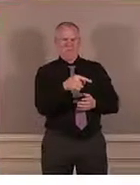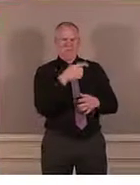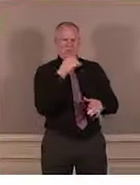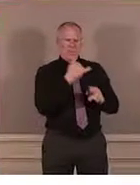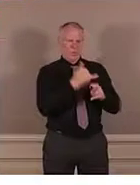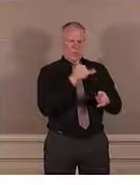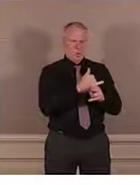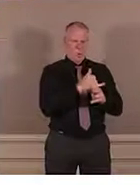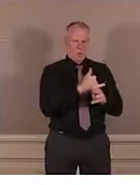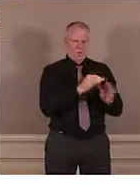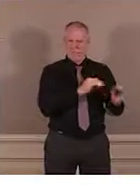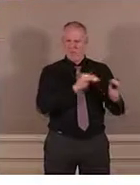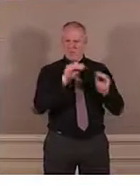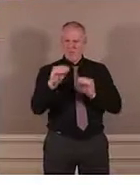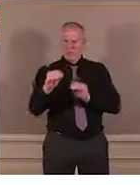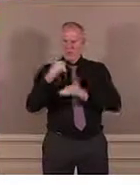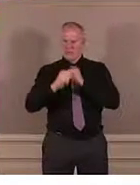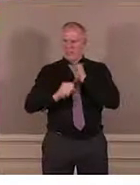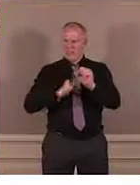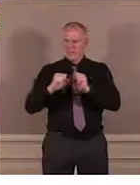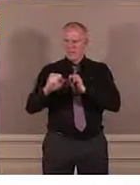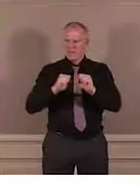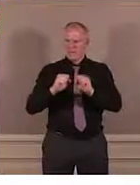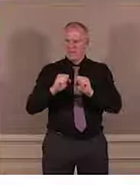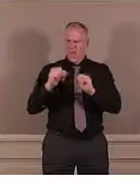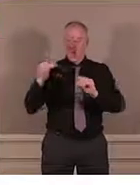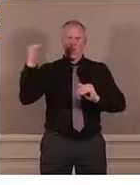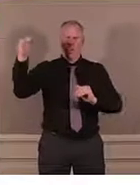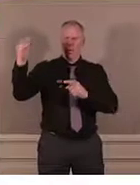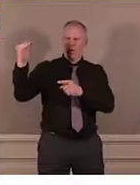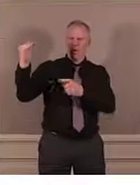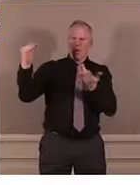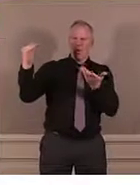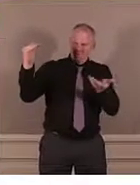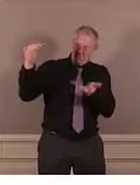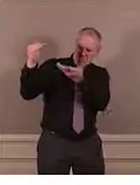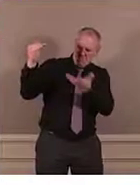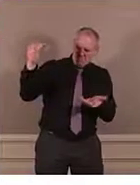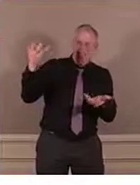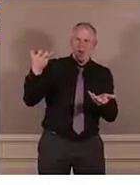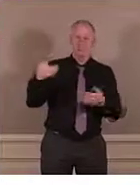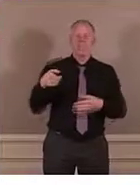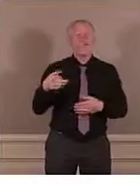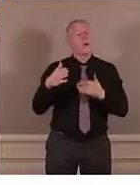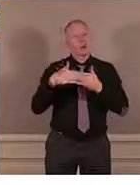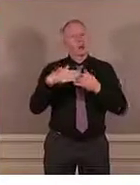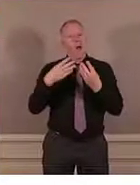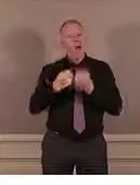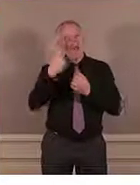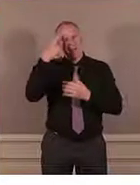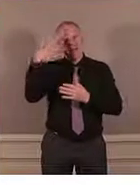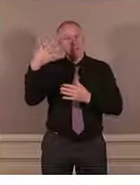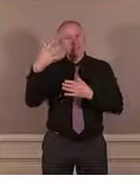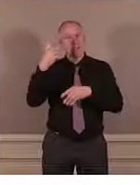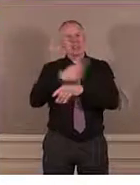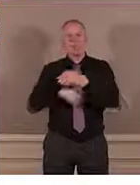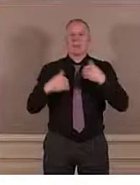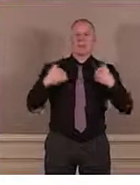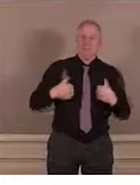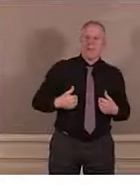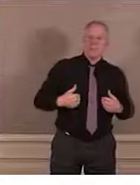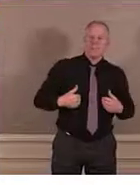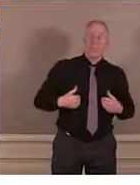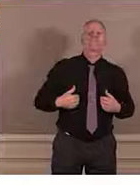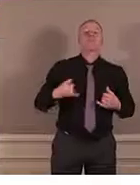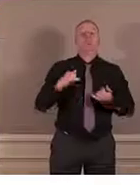discovered is most of the users of daycare services are slightly older. More adults with intellectual disability are male, and